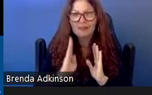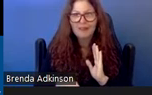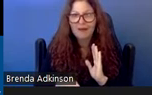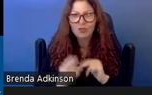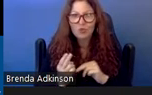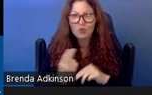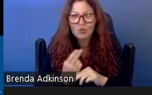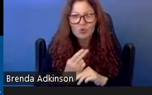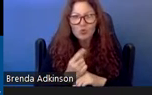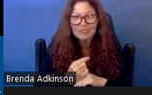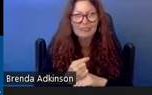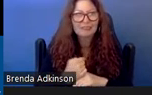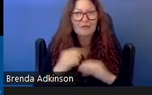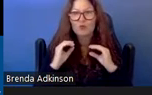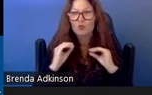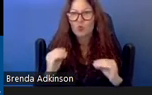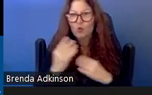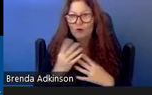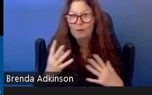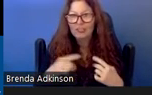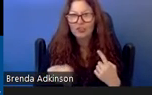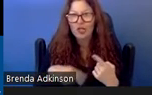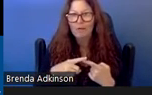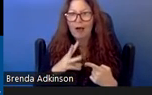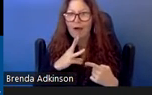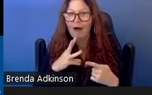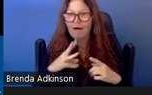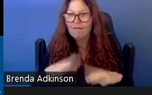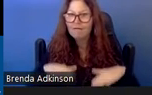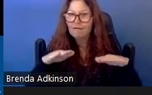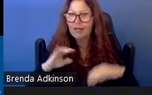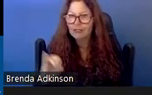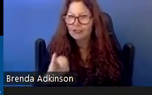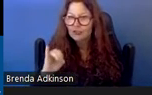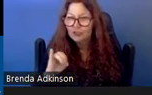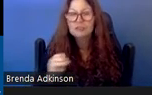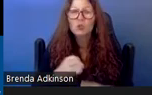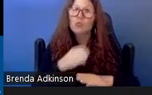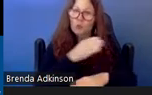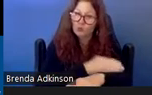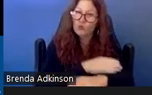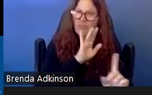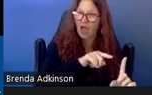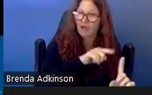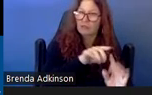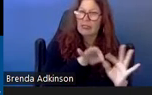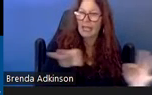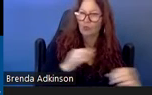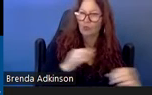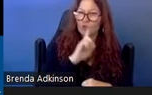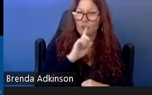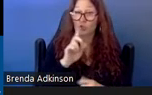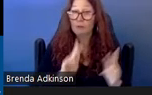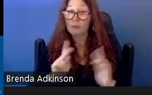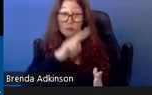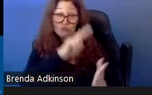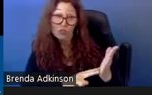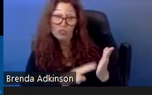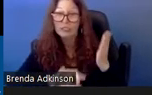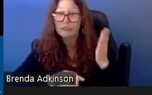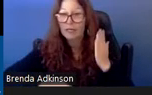about flood insurance. So we've improved that to make it clearer to the applicants. And then a big